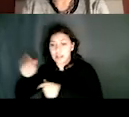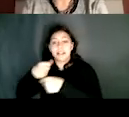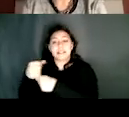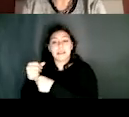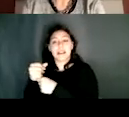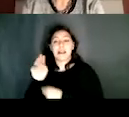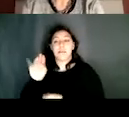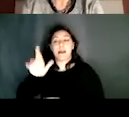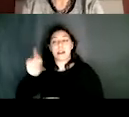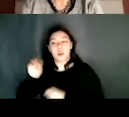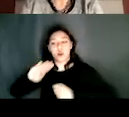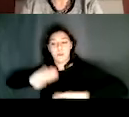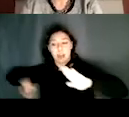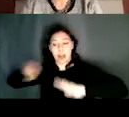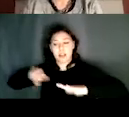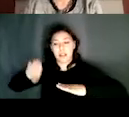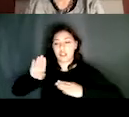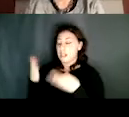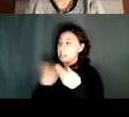skills.